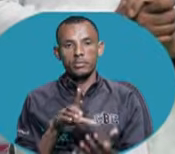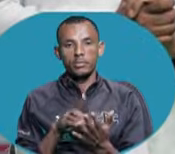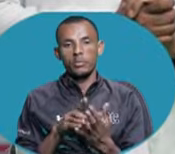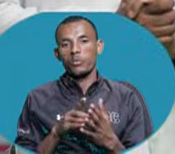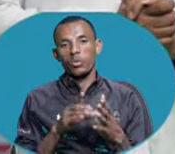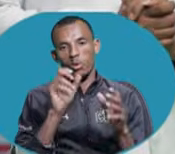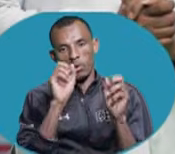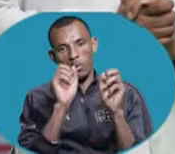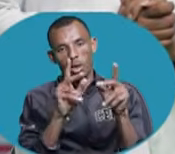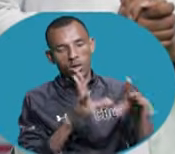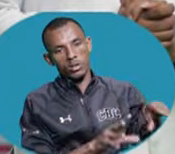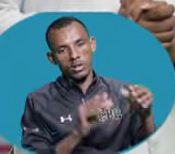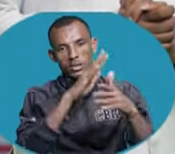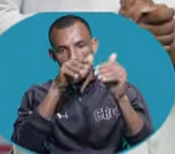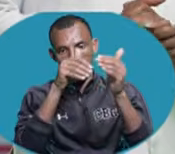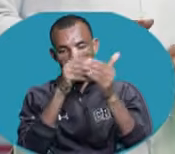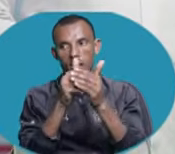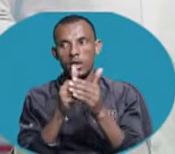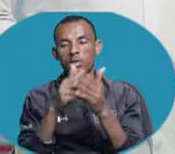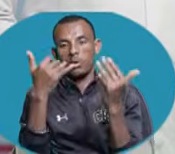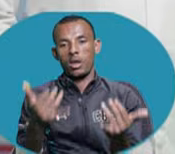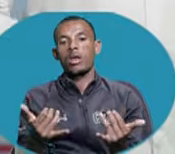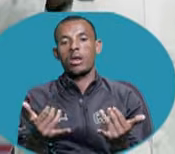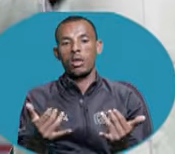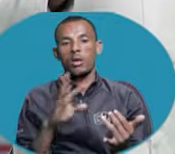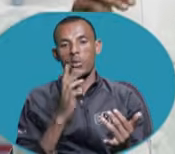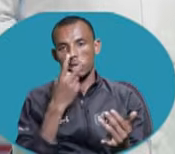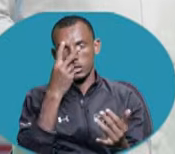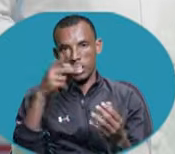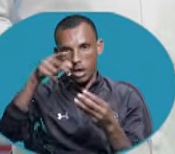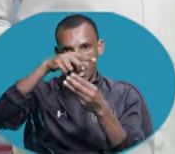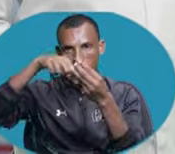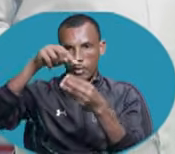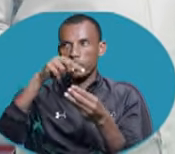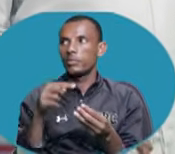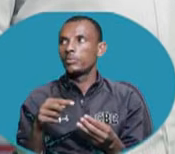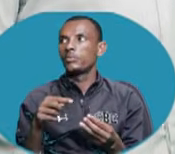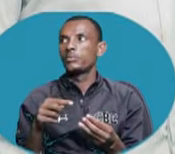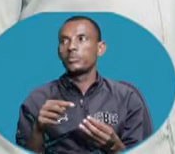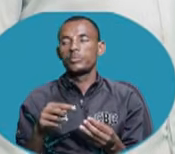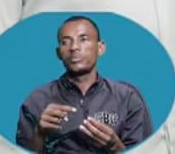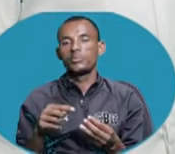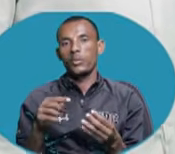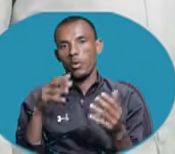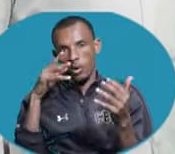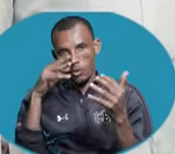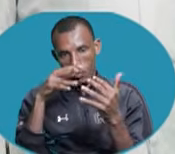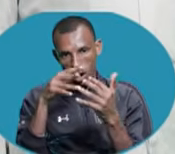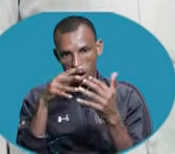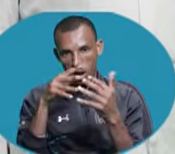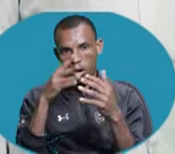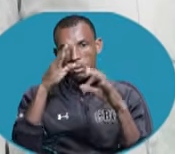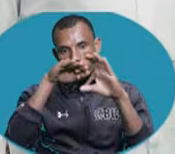Okay, student, generally, today we have seen about the world moves to the